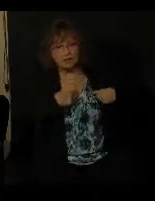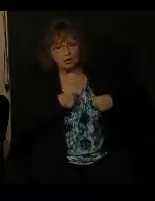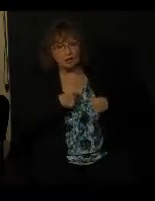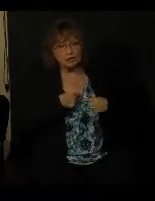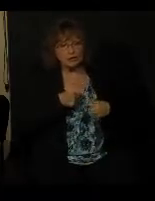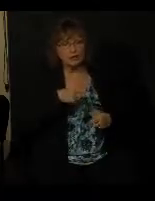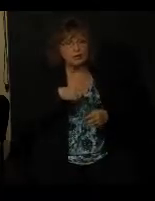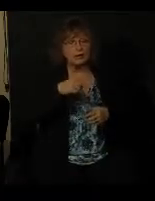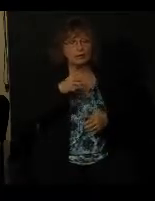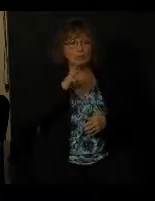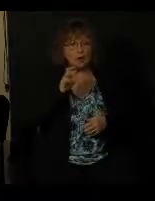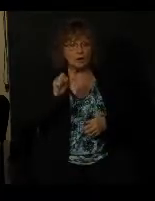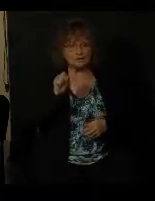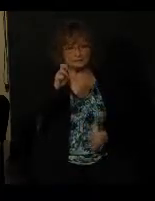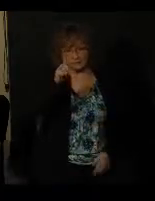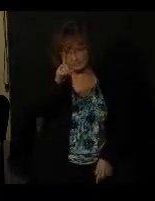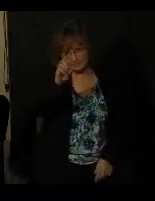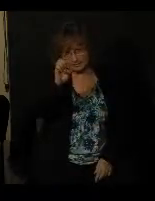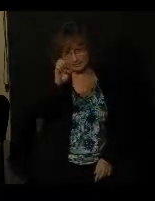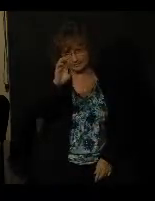own soul.